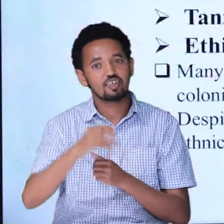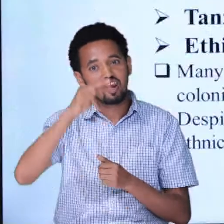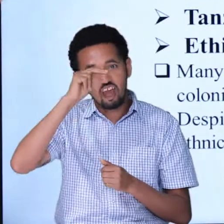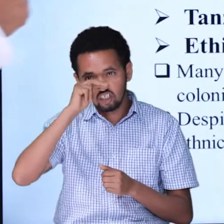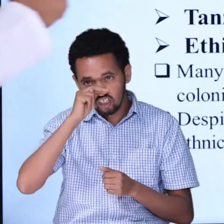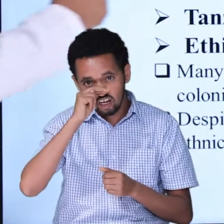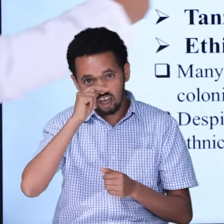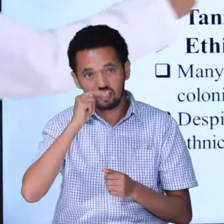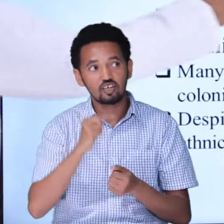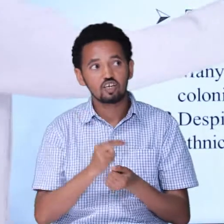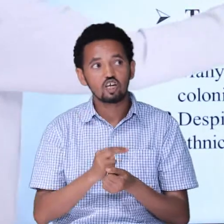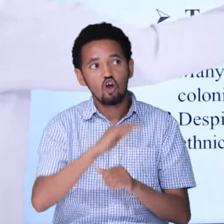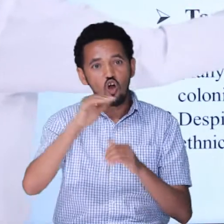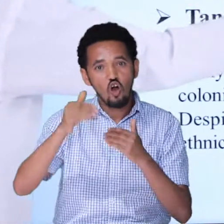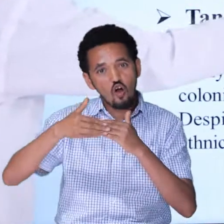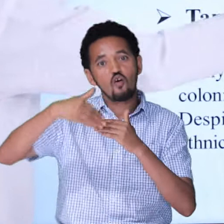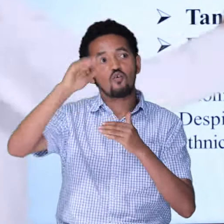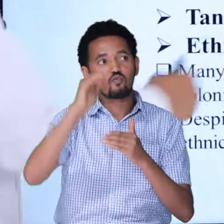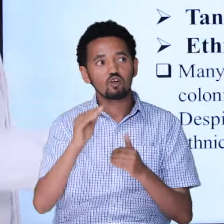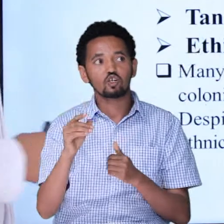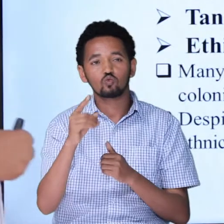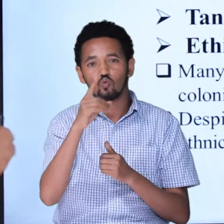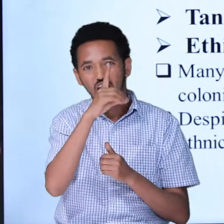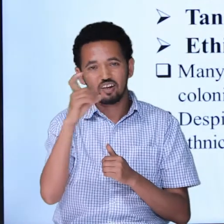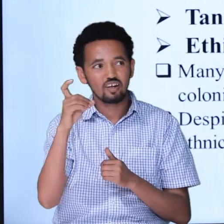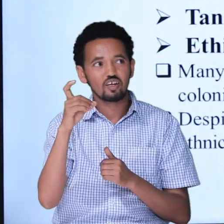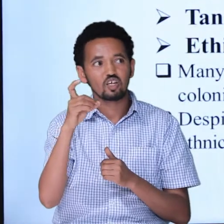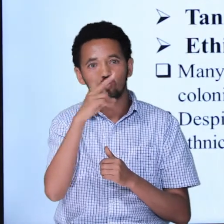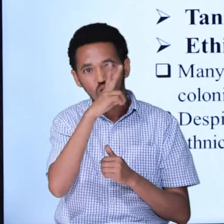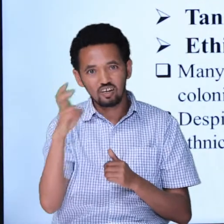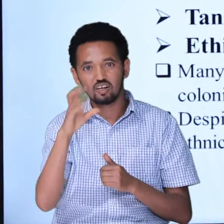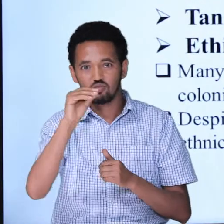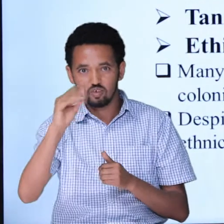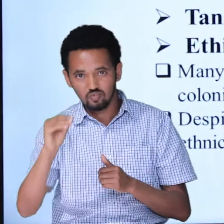Nigeria, Nigeria has over 250 ethnic groups.